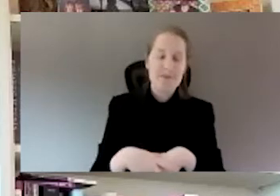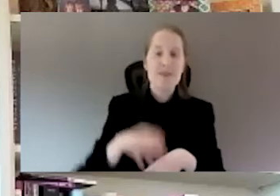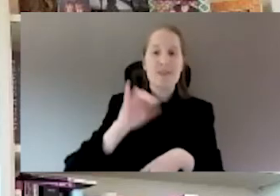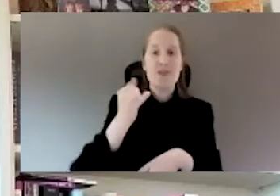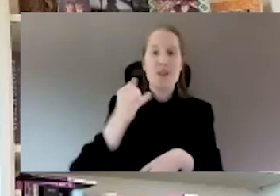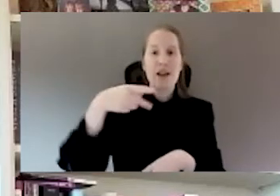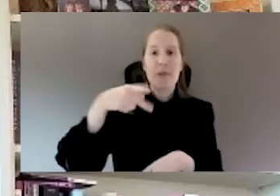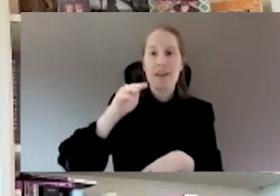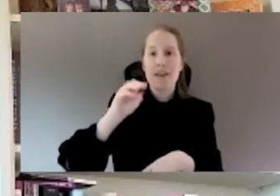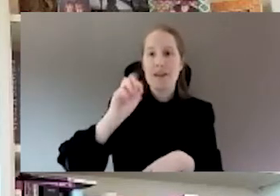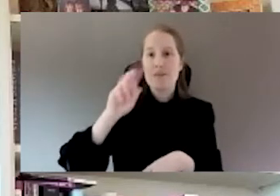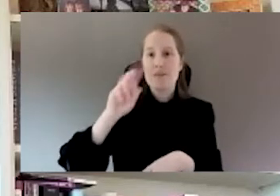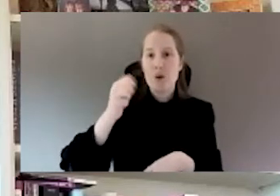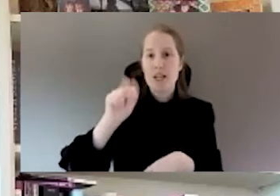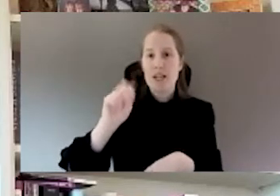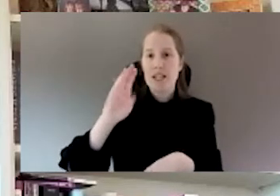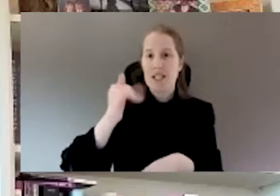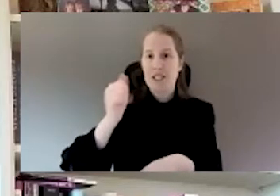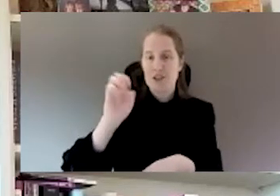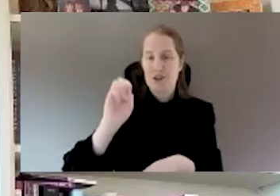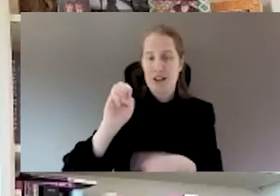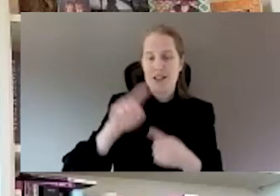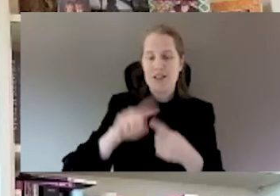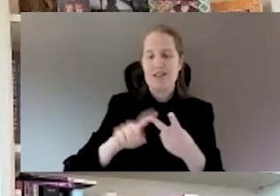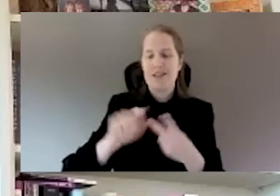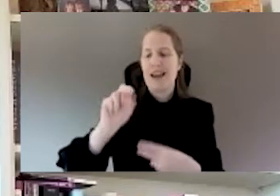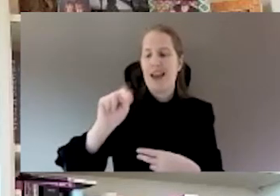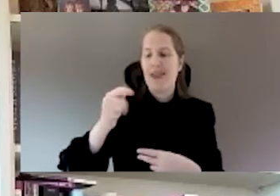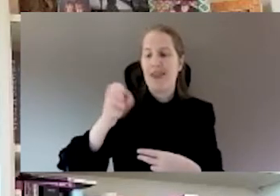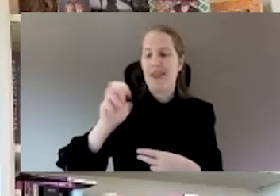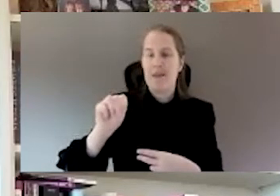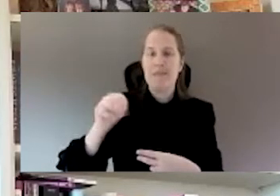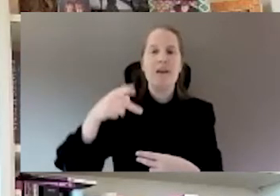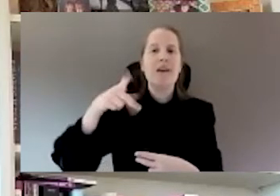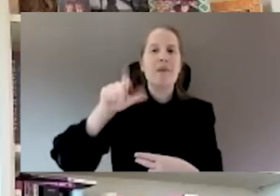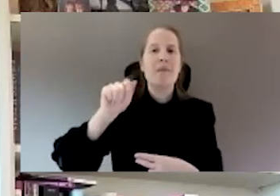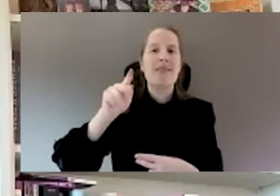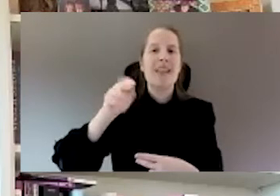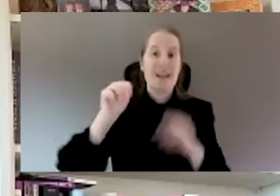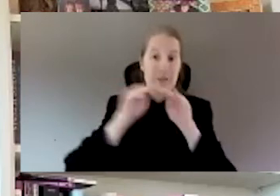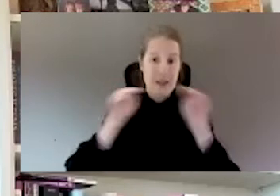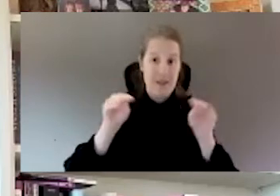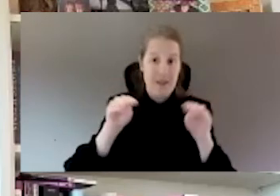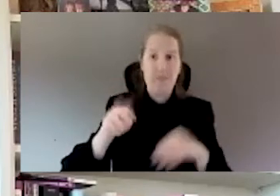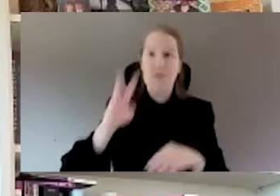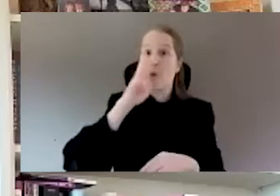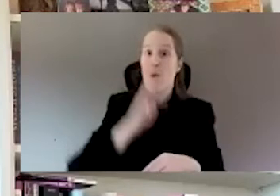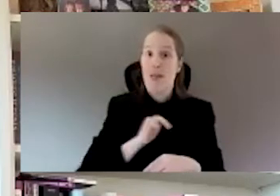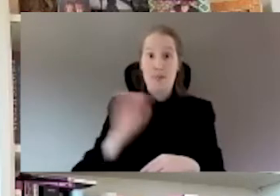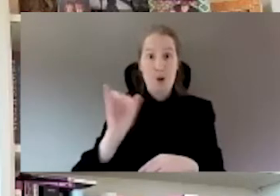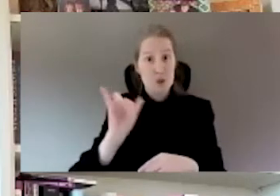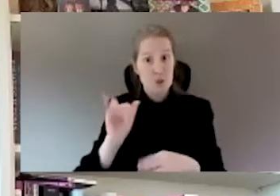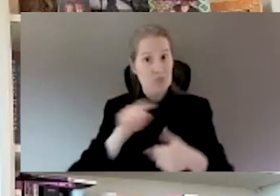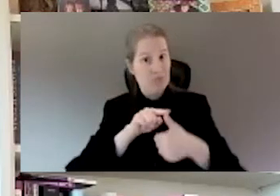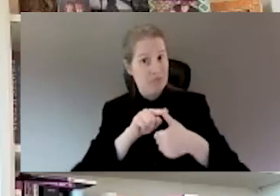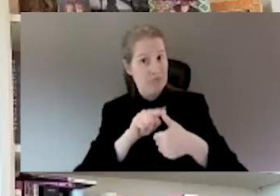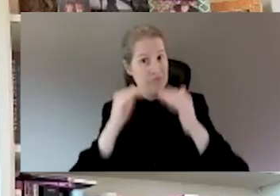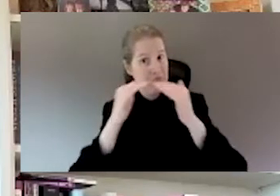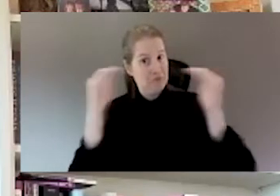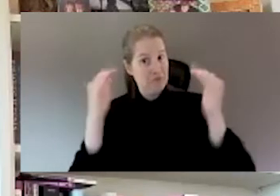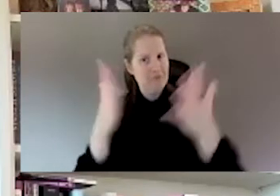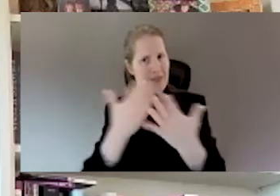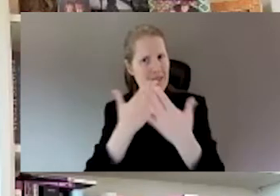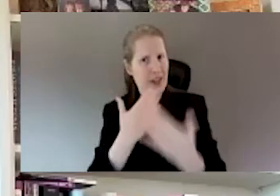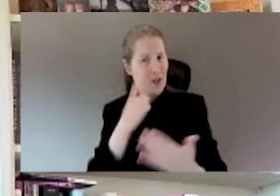and Anthem as platinum level sponsors. And we also welcome Walmart at that level this year. Thank you for your